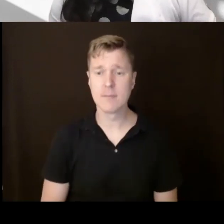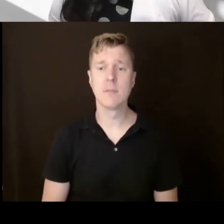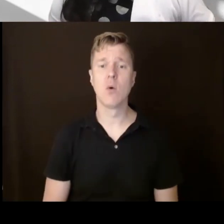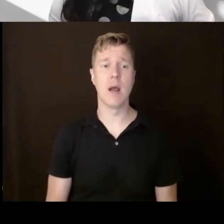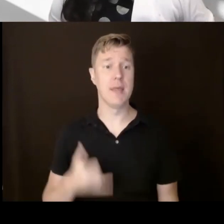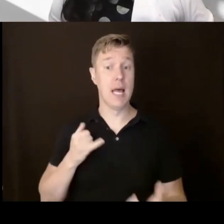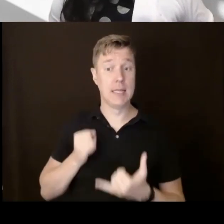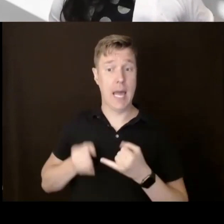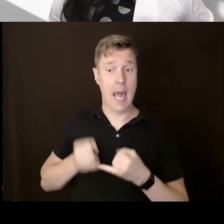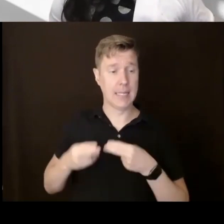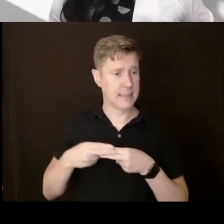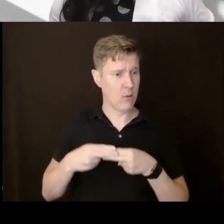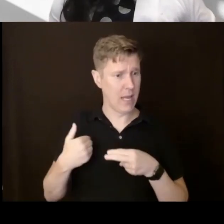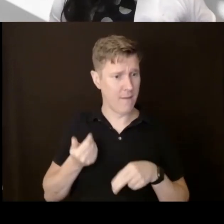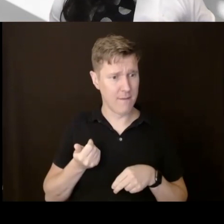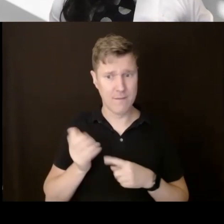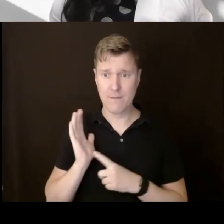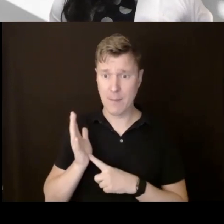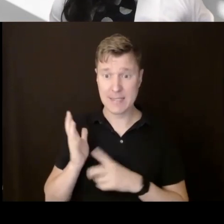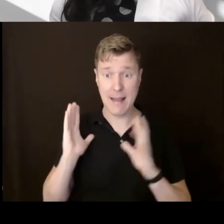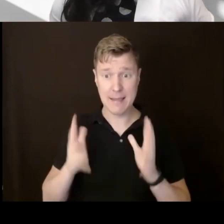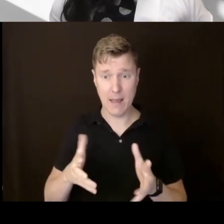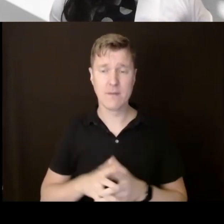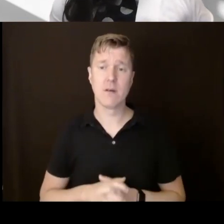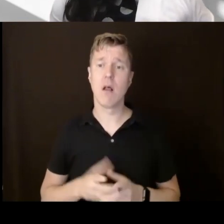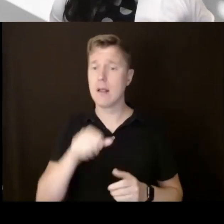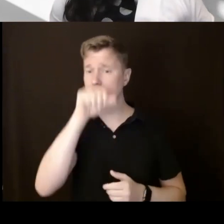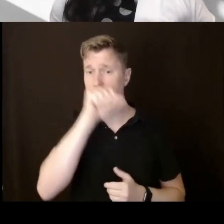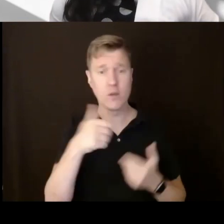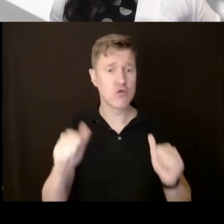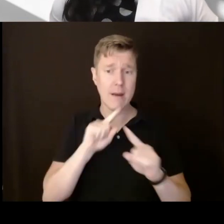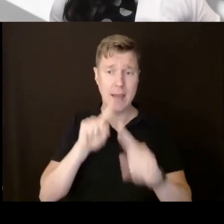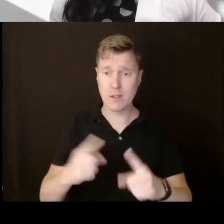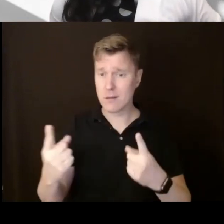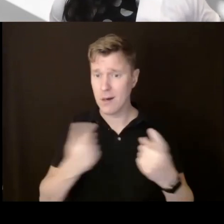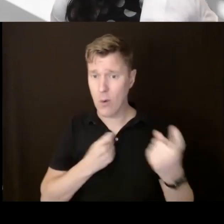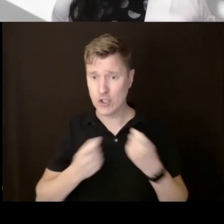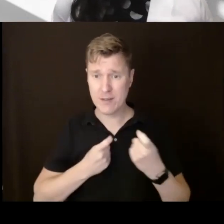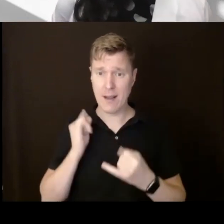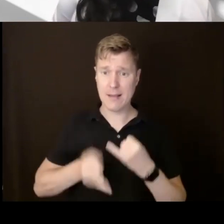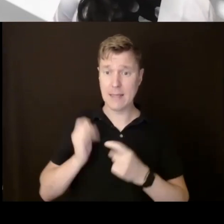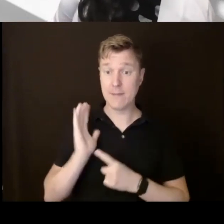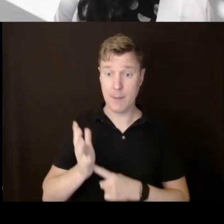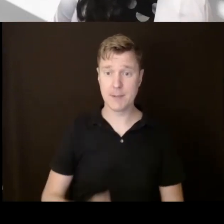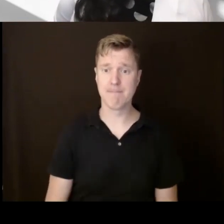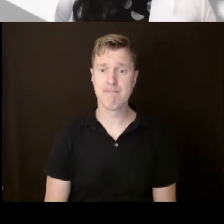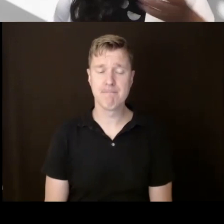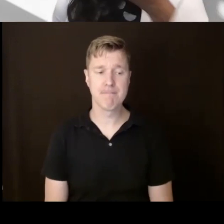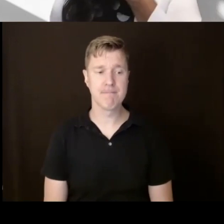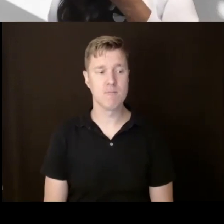slide, and I know we only have a few minutes, 5 minutes, but I'd love to try and take your questions in the last 5 minutes.